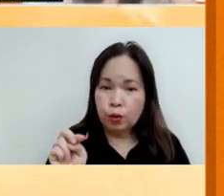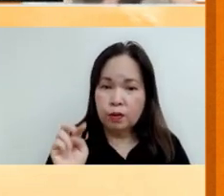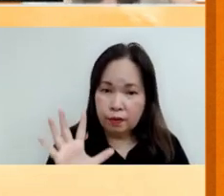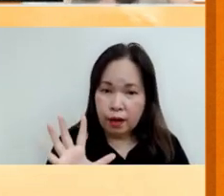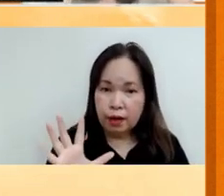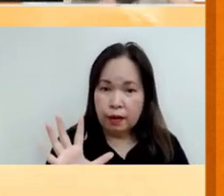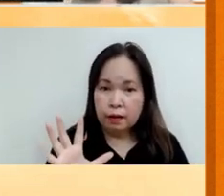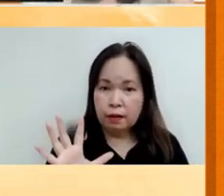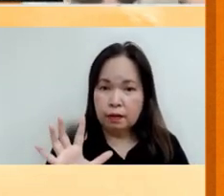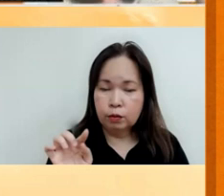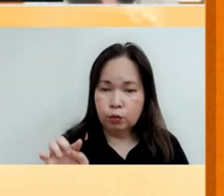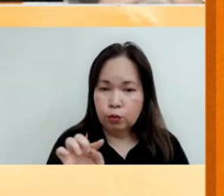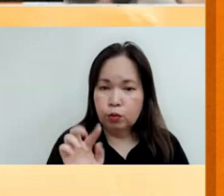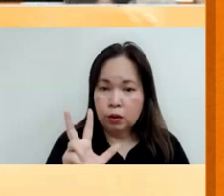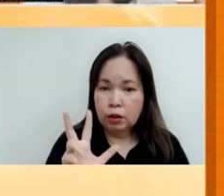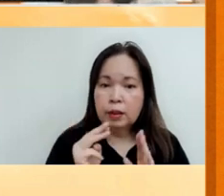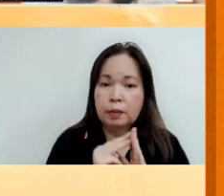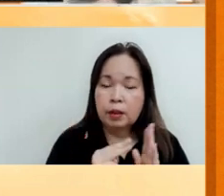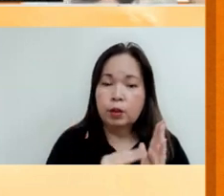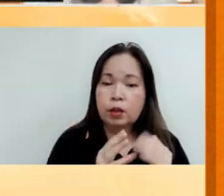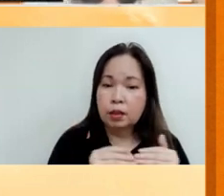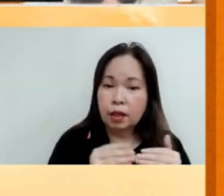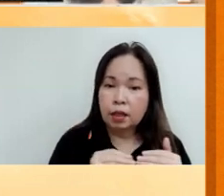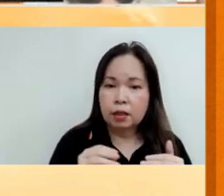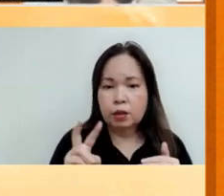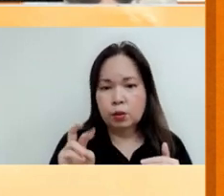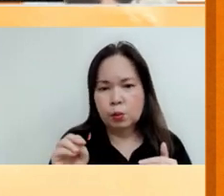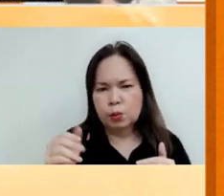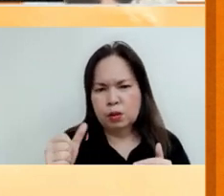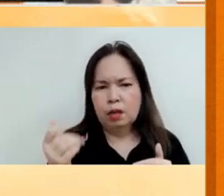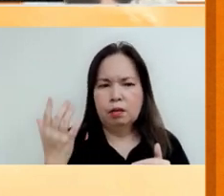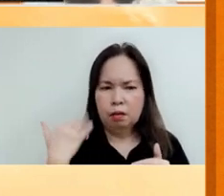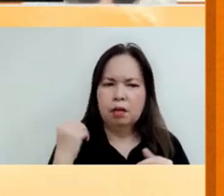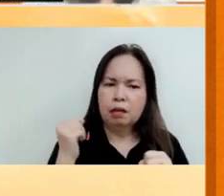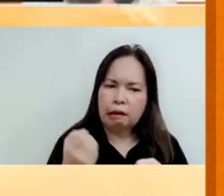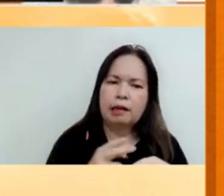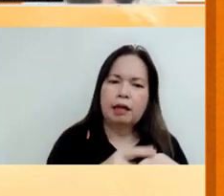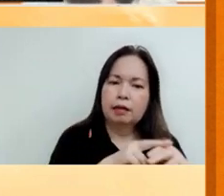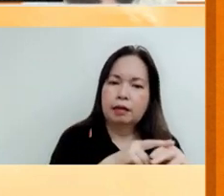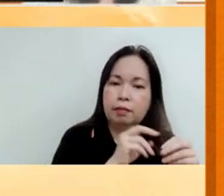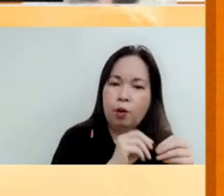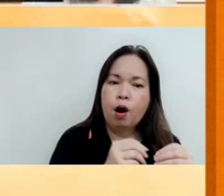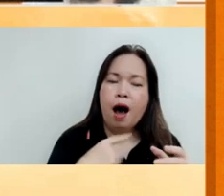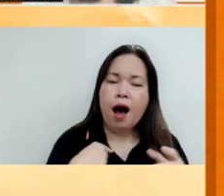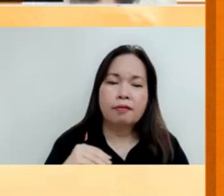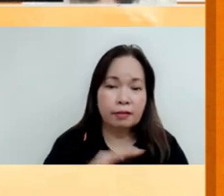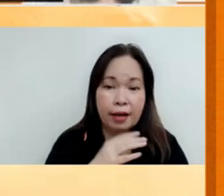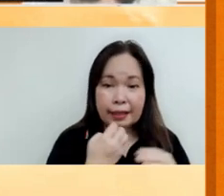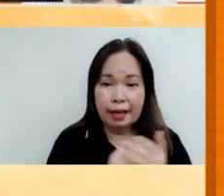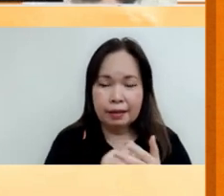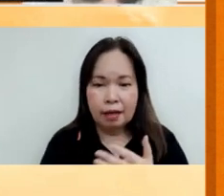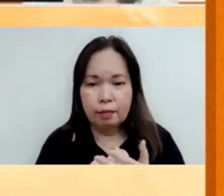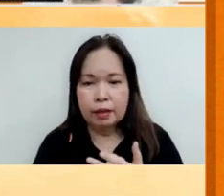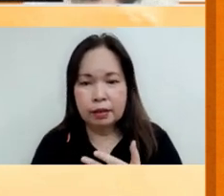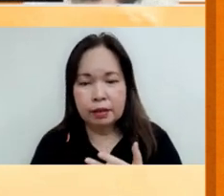$3 trillion a year in 2010. And it's predicted to increase. Right? So there are economic implications when it